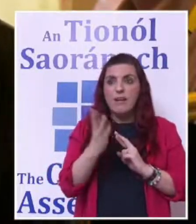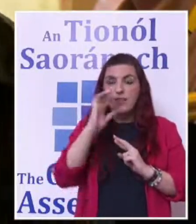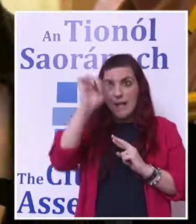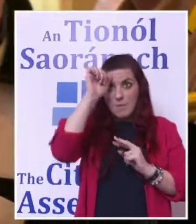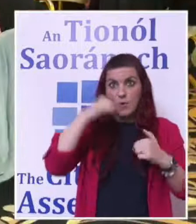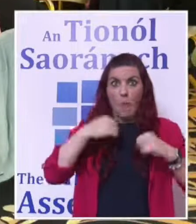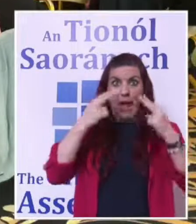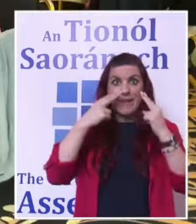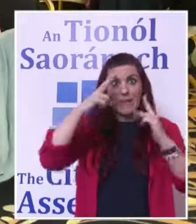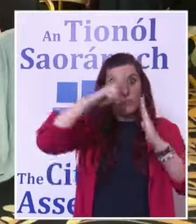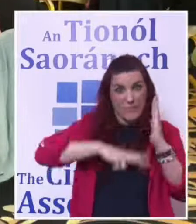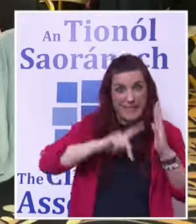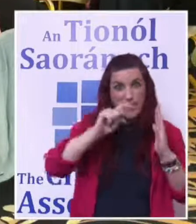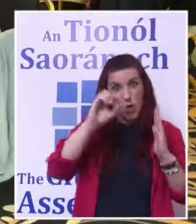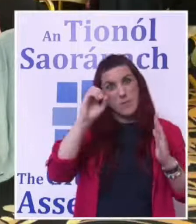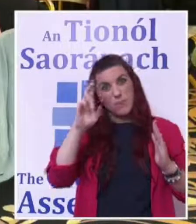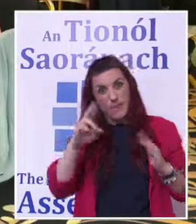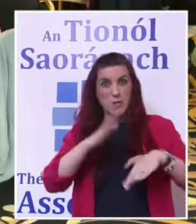all.